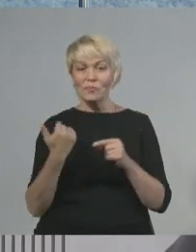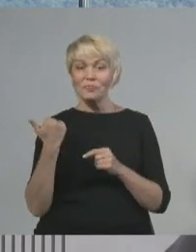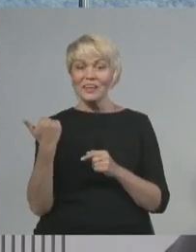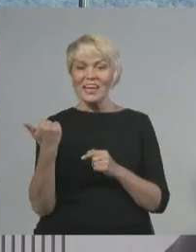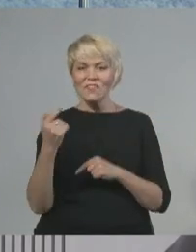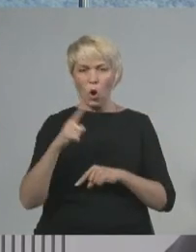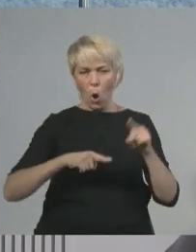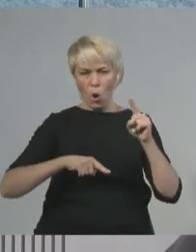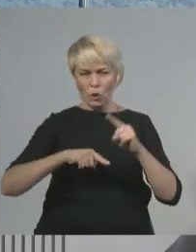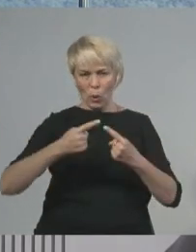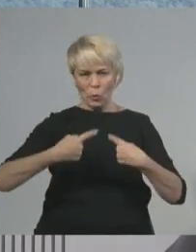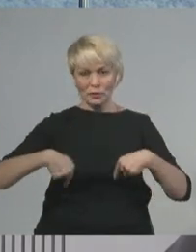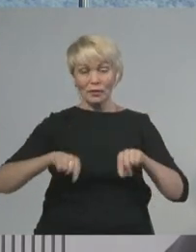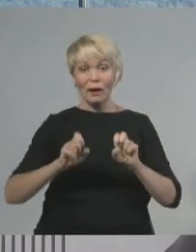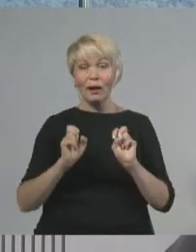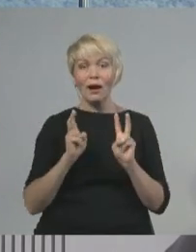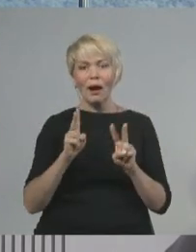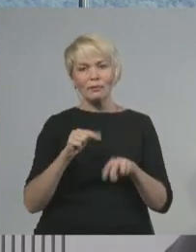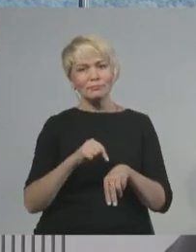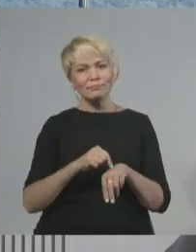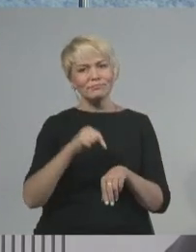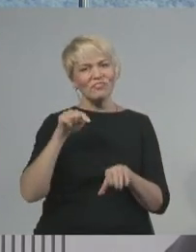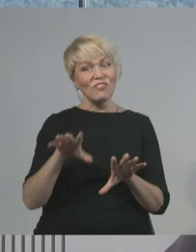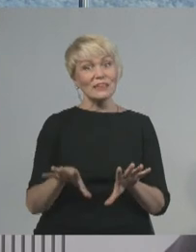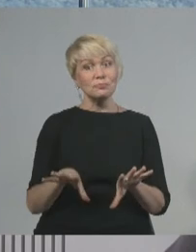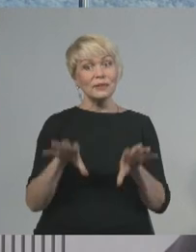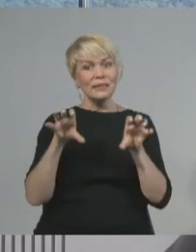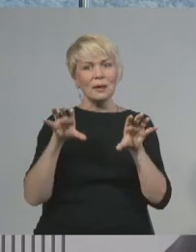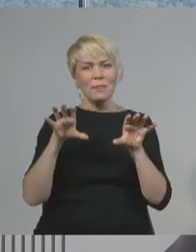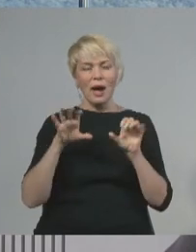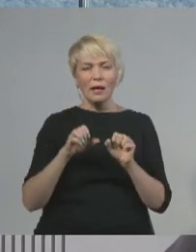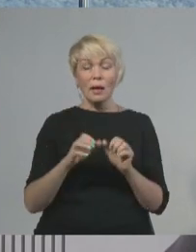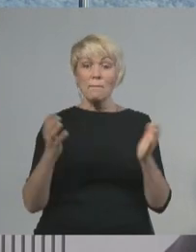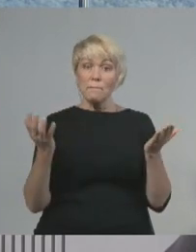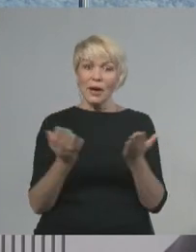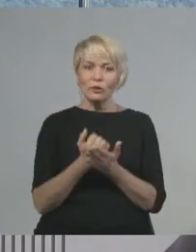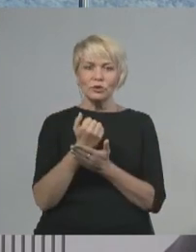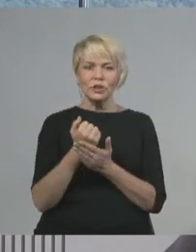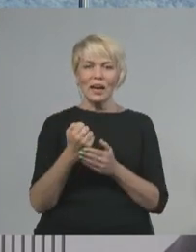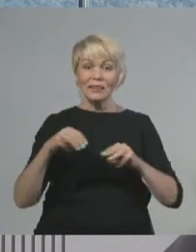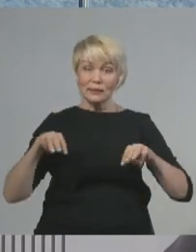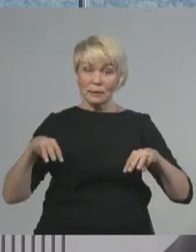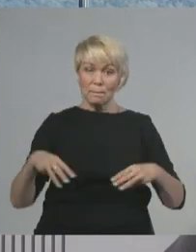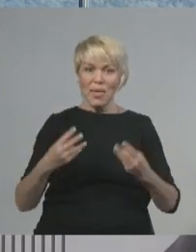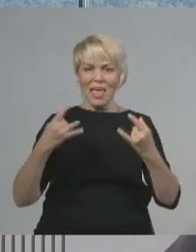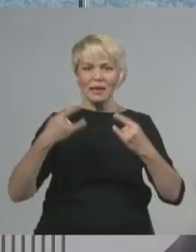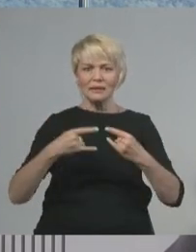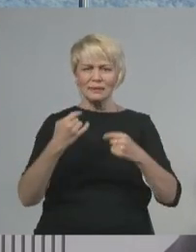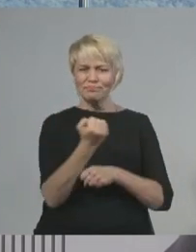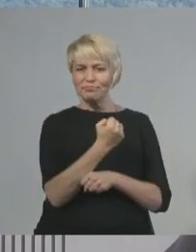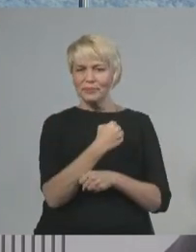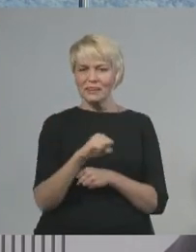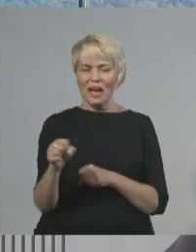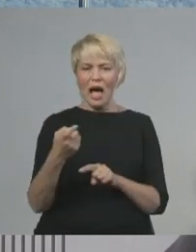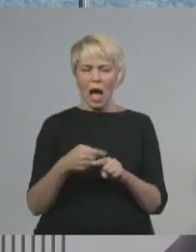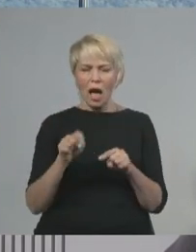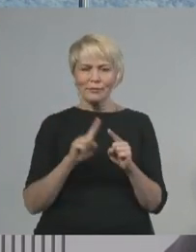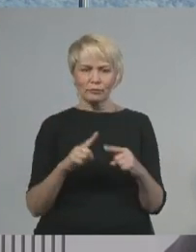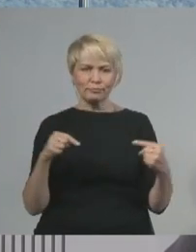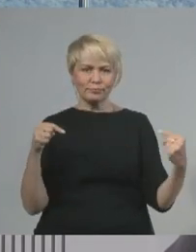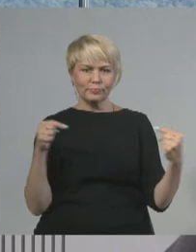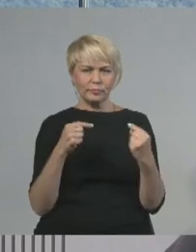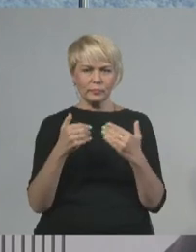and to the work of the media in your motherland so how did it happen how did media manage to overcome